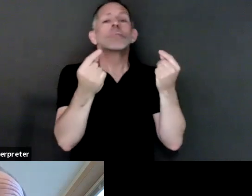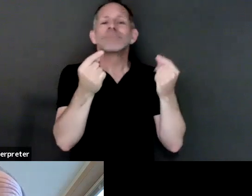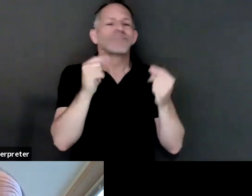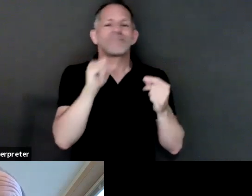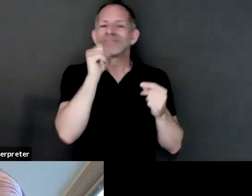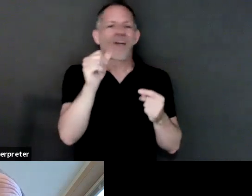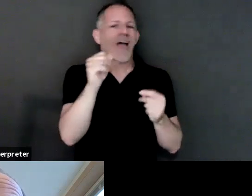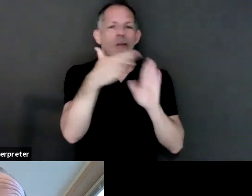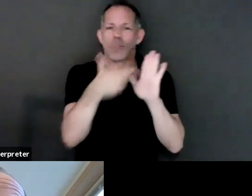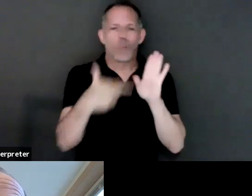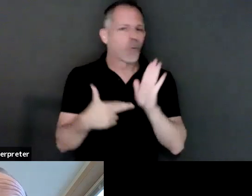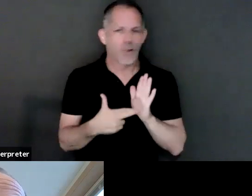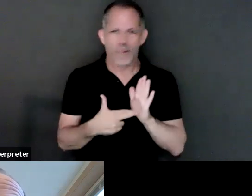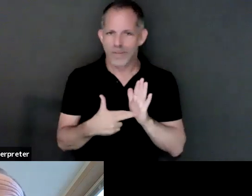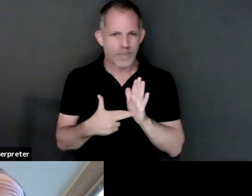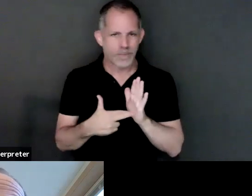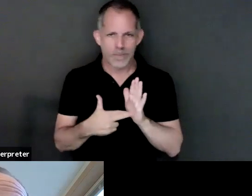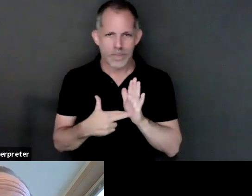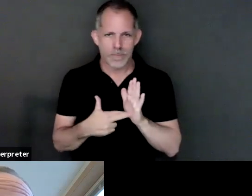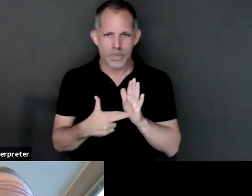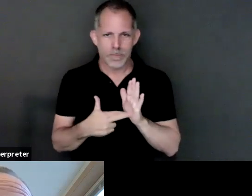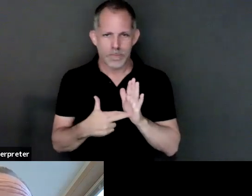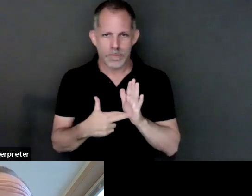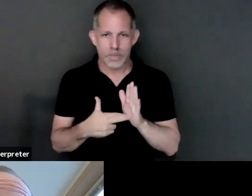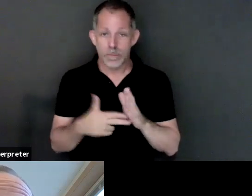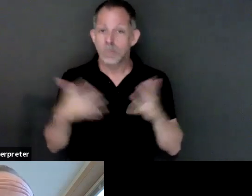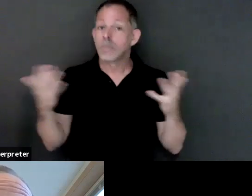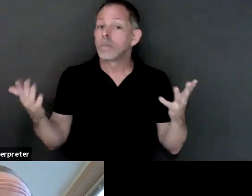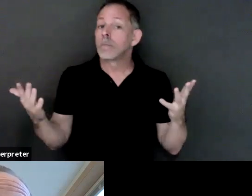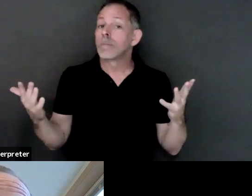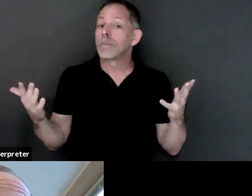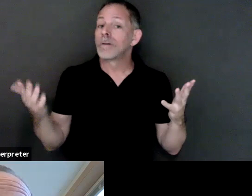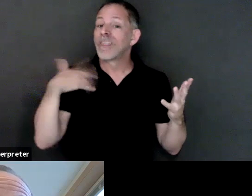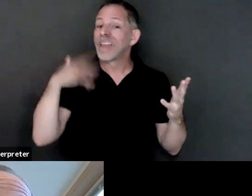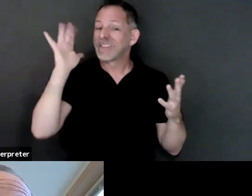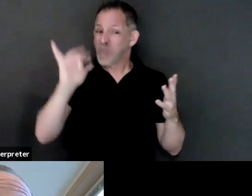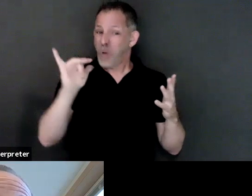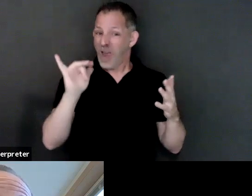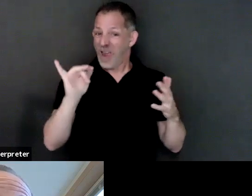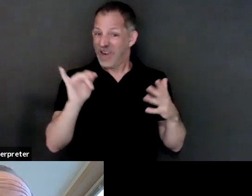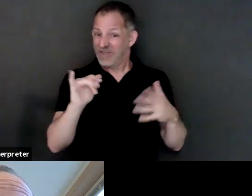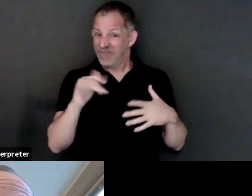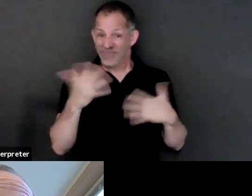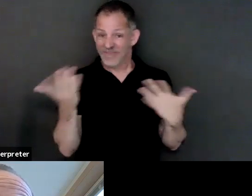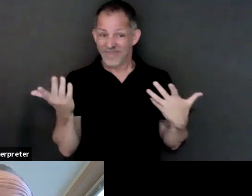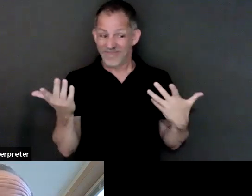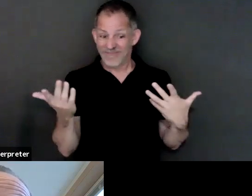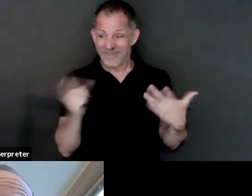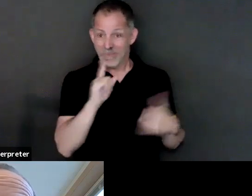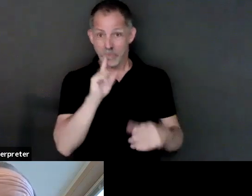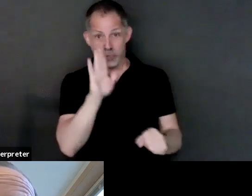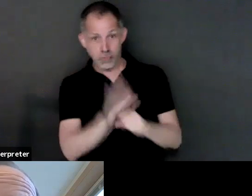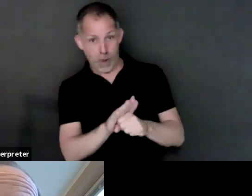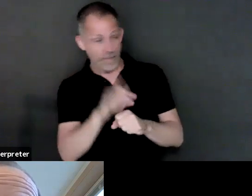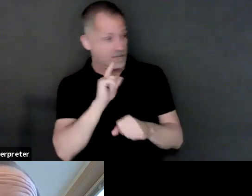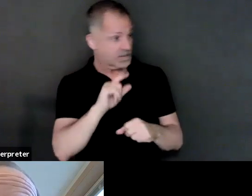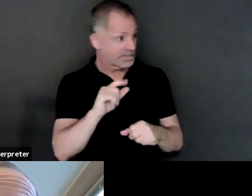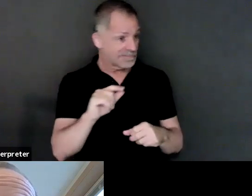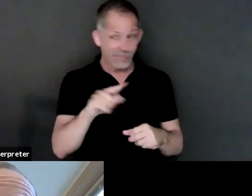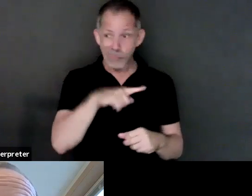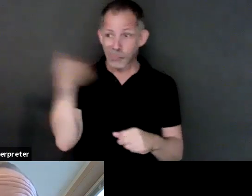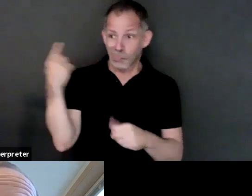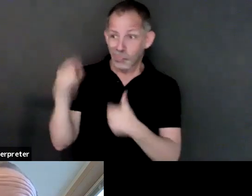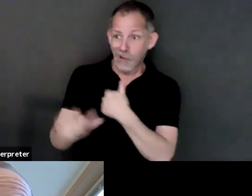I issued it. This does not come with any promise or threat of penalties, because I don't